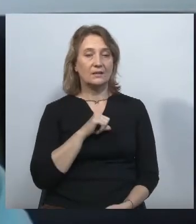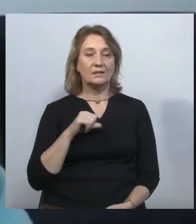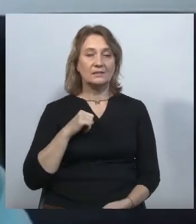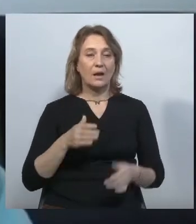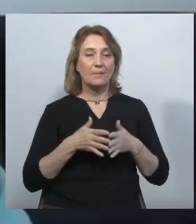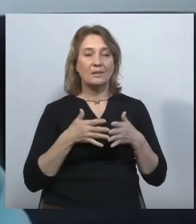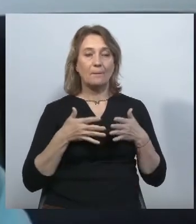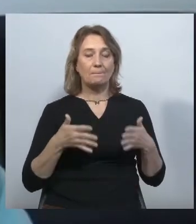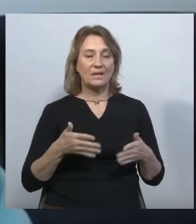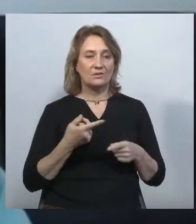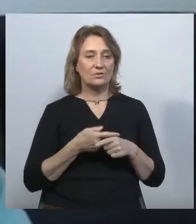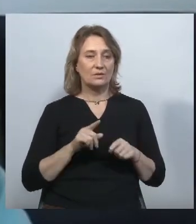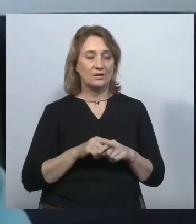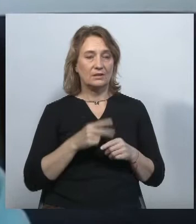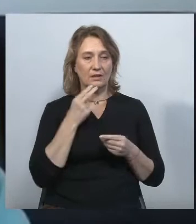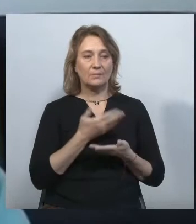but